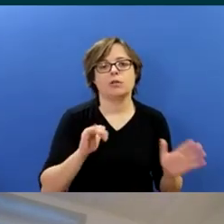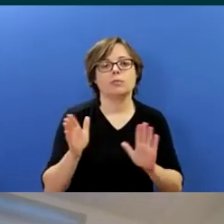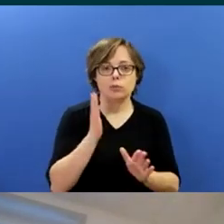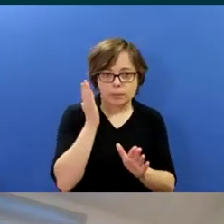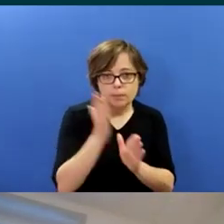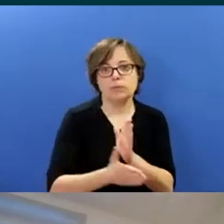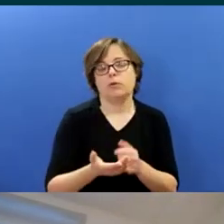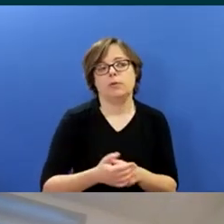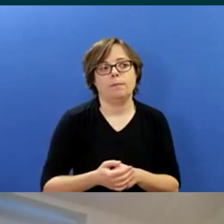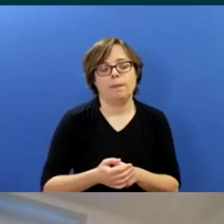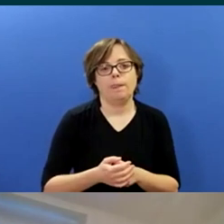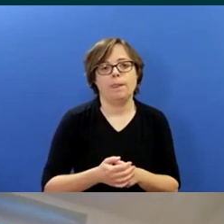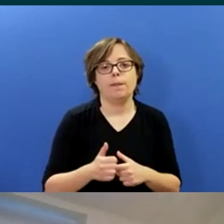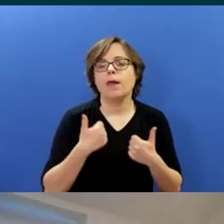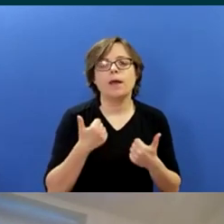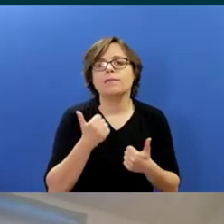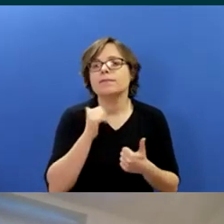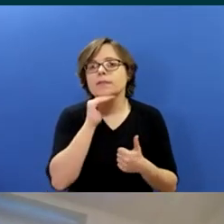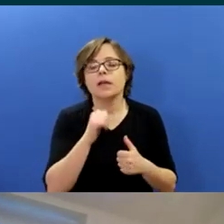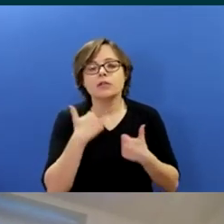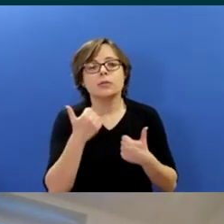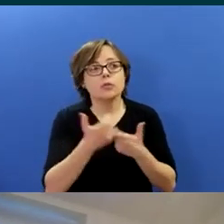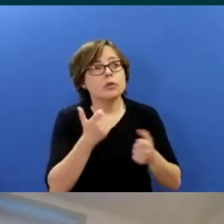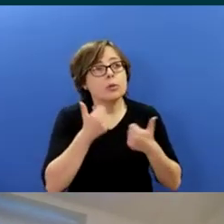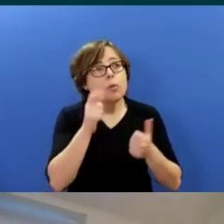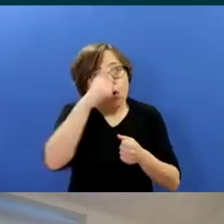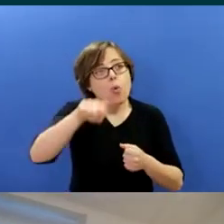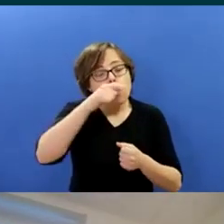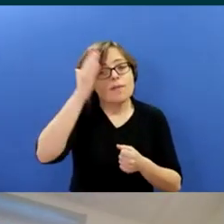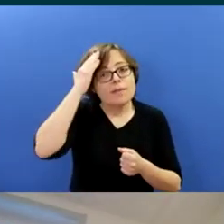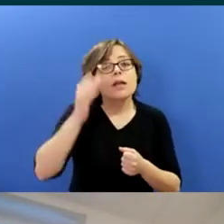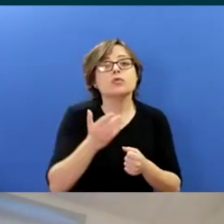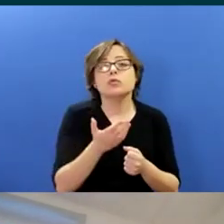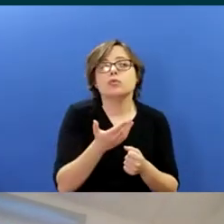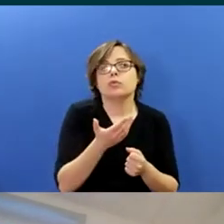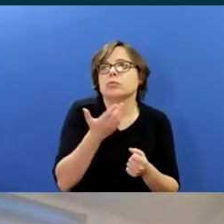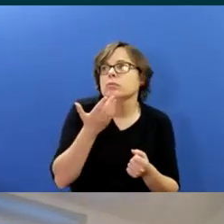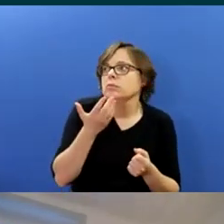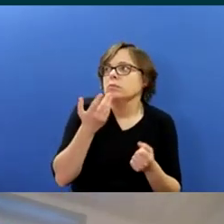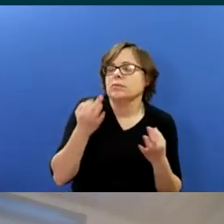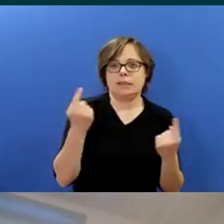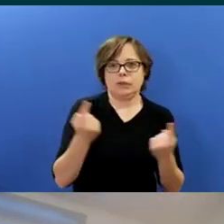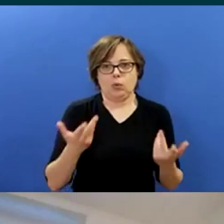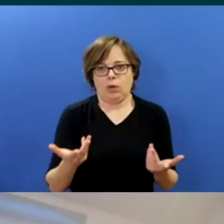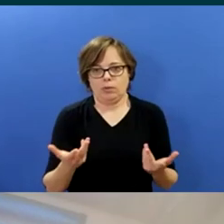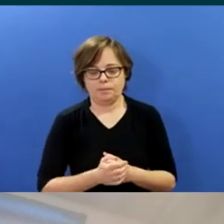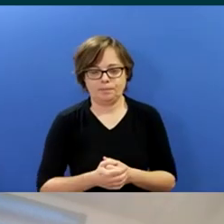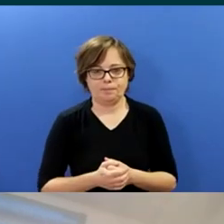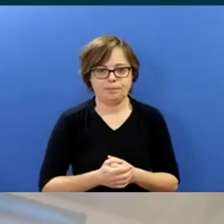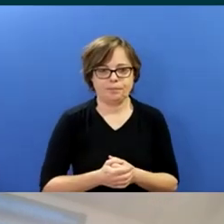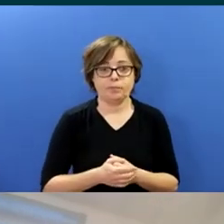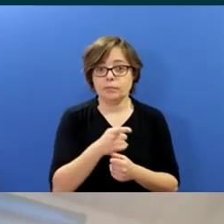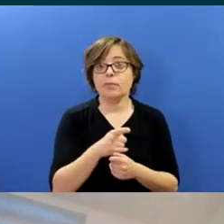make sure that people know what's going on, and also hand in, for example, in such a project, their ideas. And